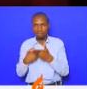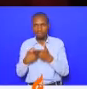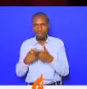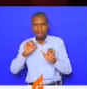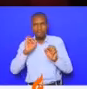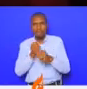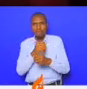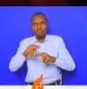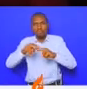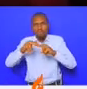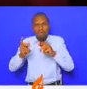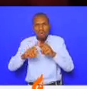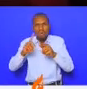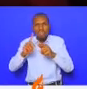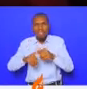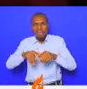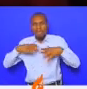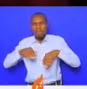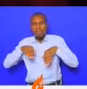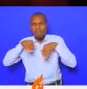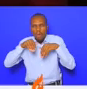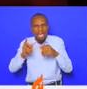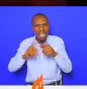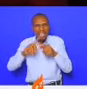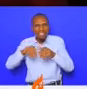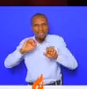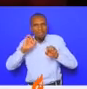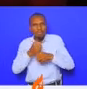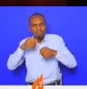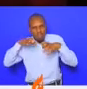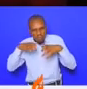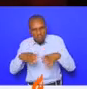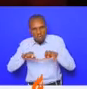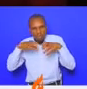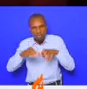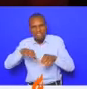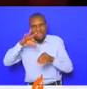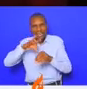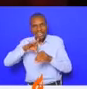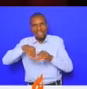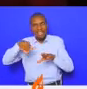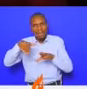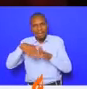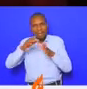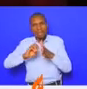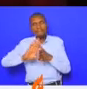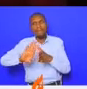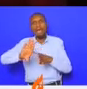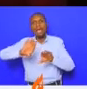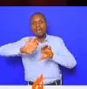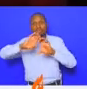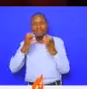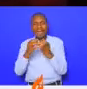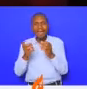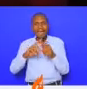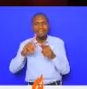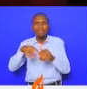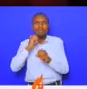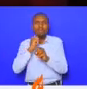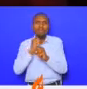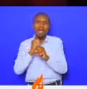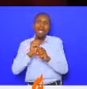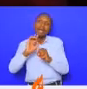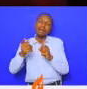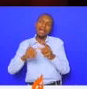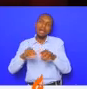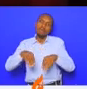we don't push our people away, we don't push our elected members back to their villages. They are willing to work. They are willing